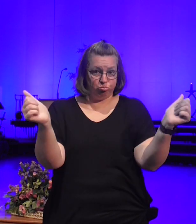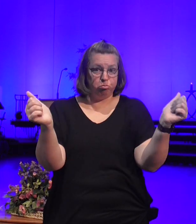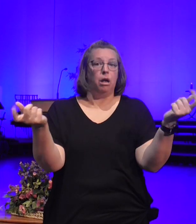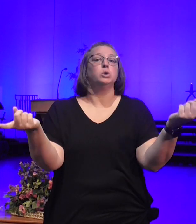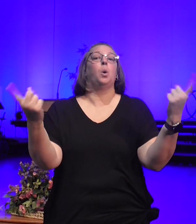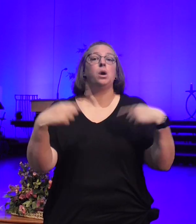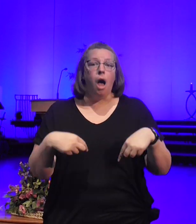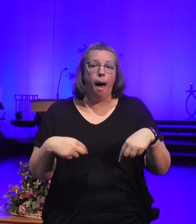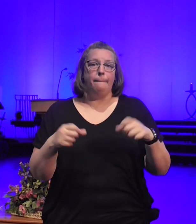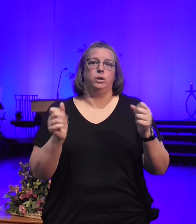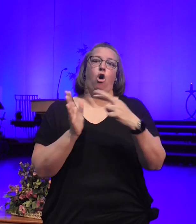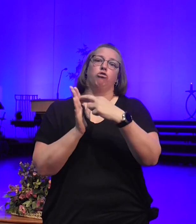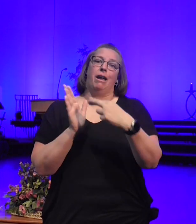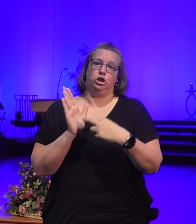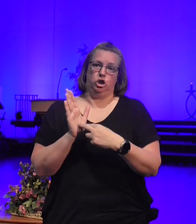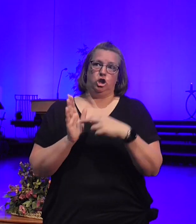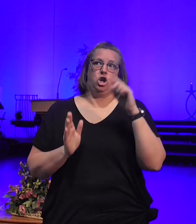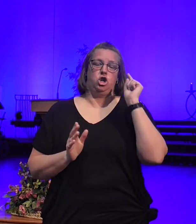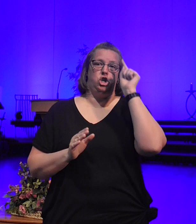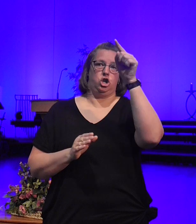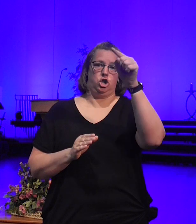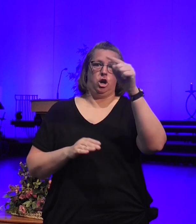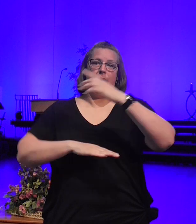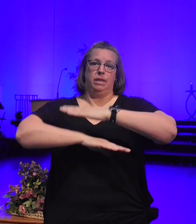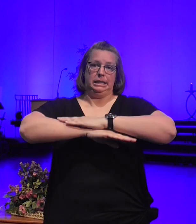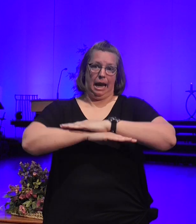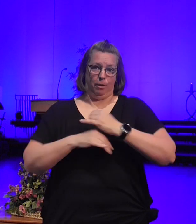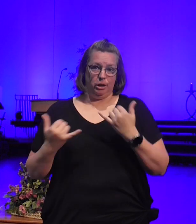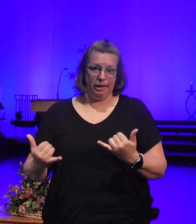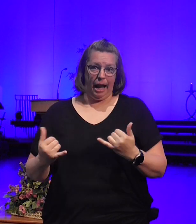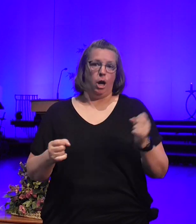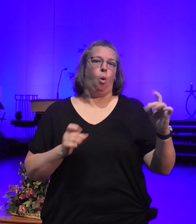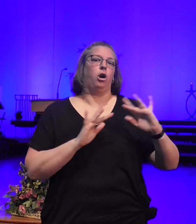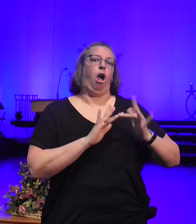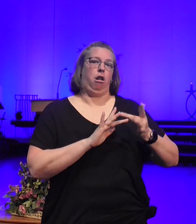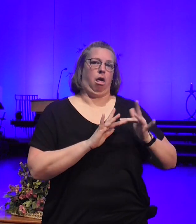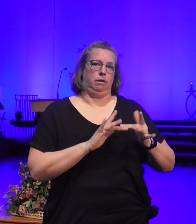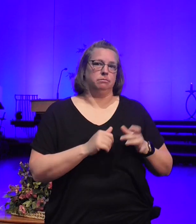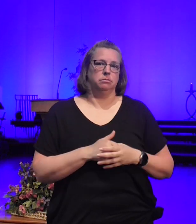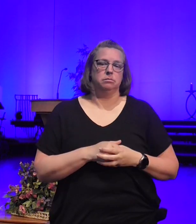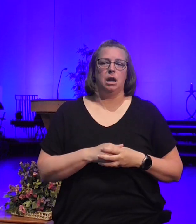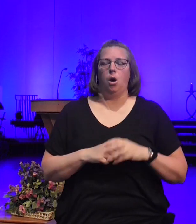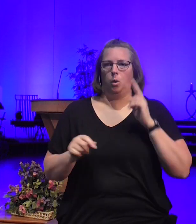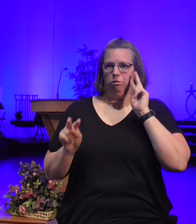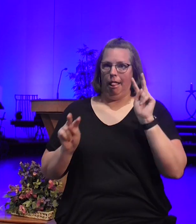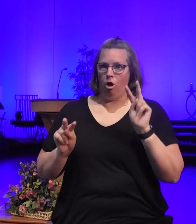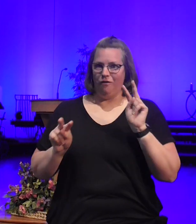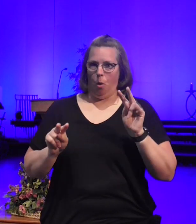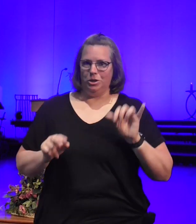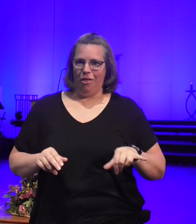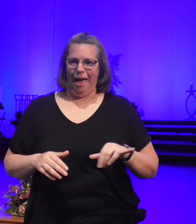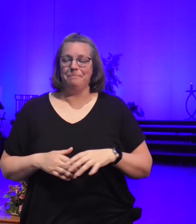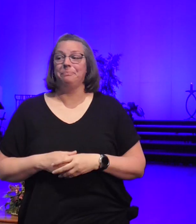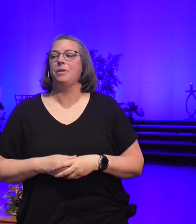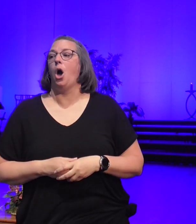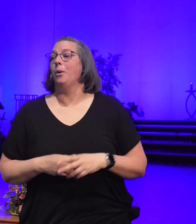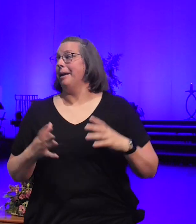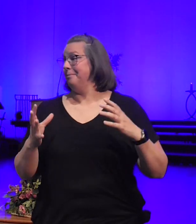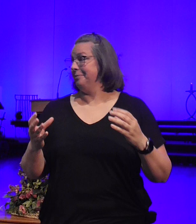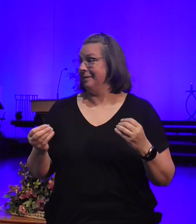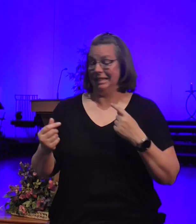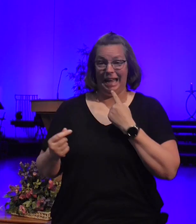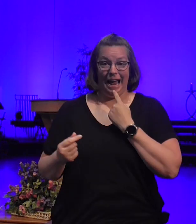with us, and you can register at the events table today, or you can go online and register. So we're looking forward to that. And as I